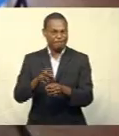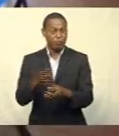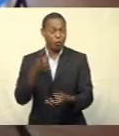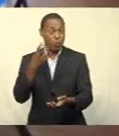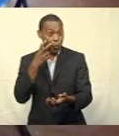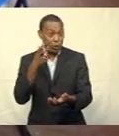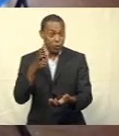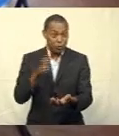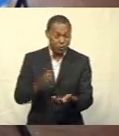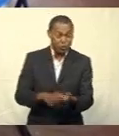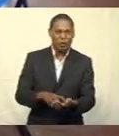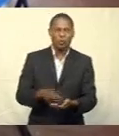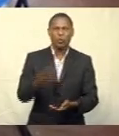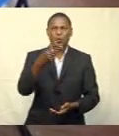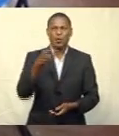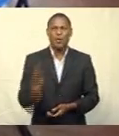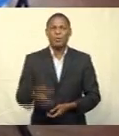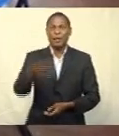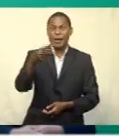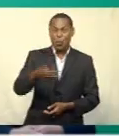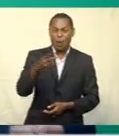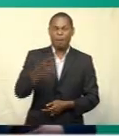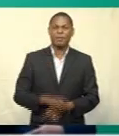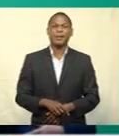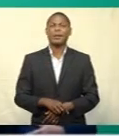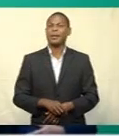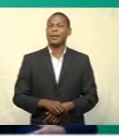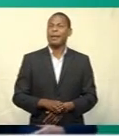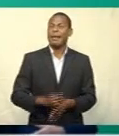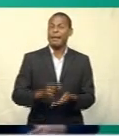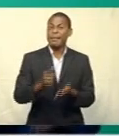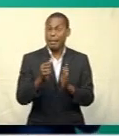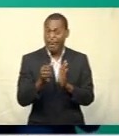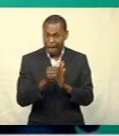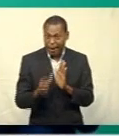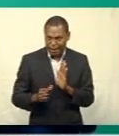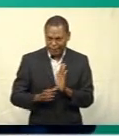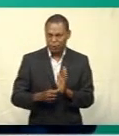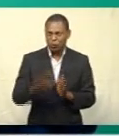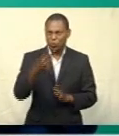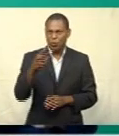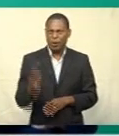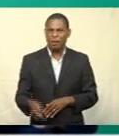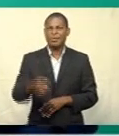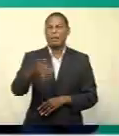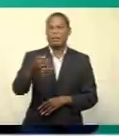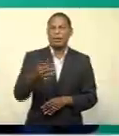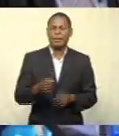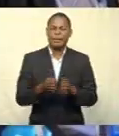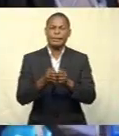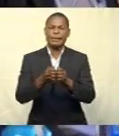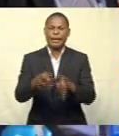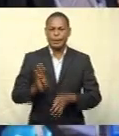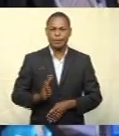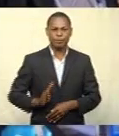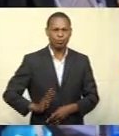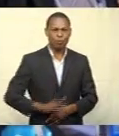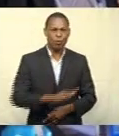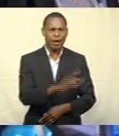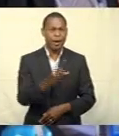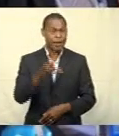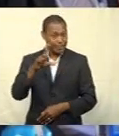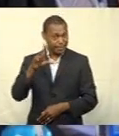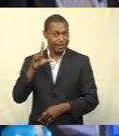of 2012 and the Political Parties Act of 2013 started in Nambua yesterday. I'm not actually here